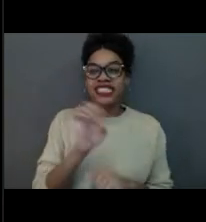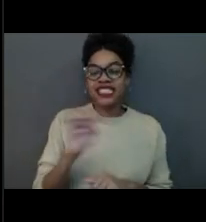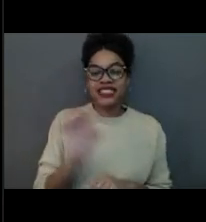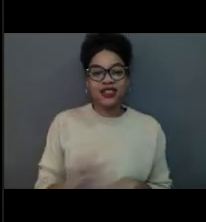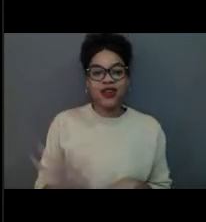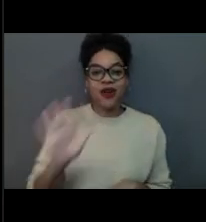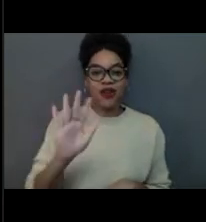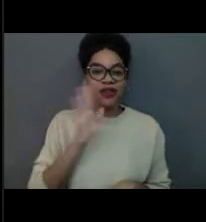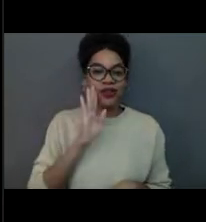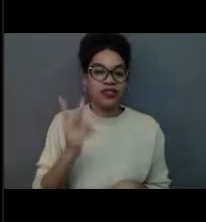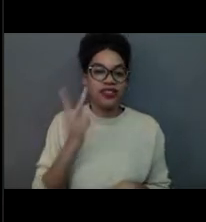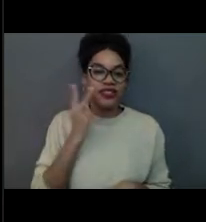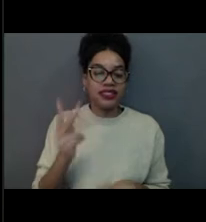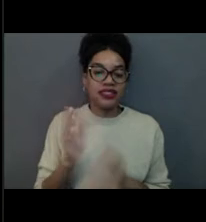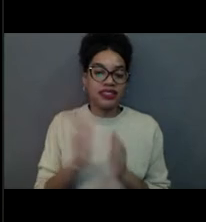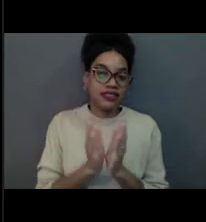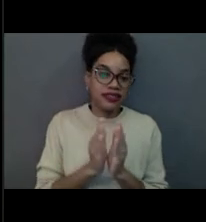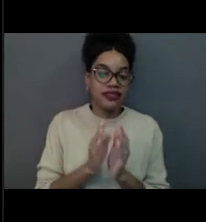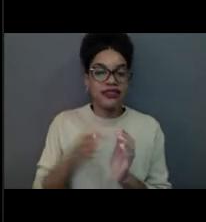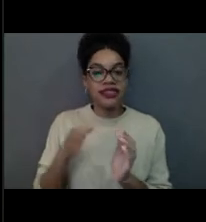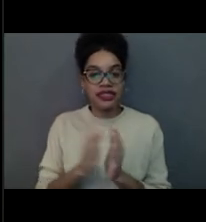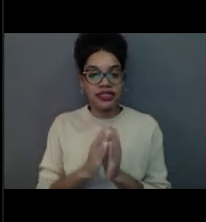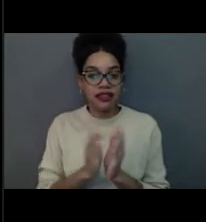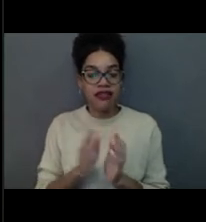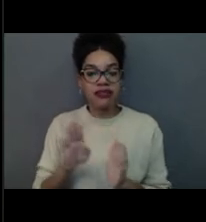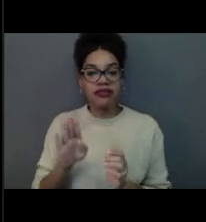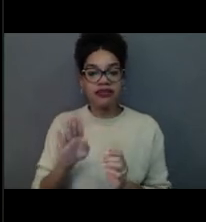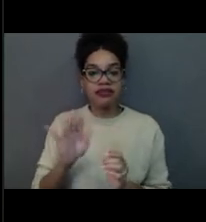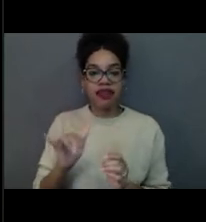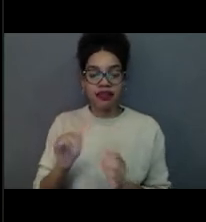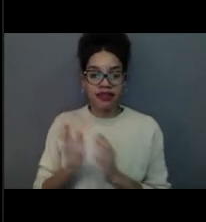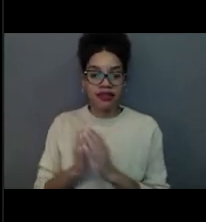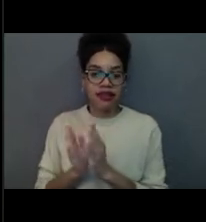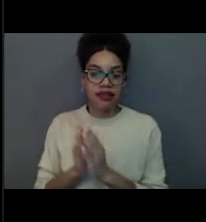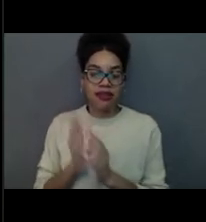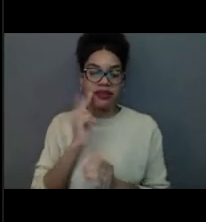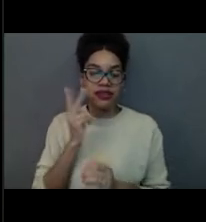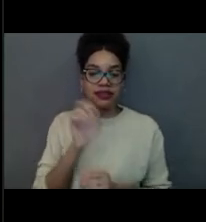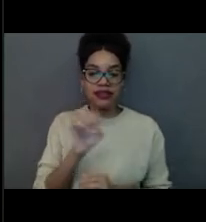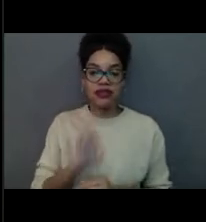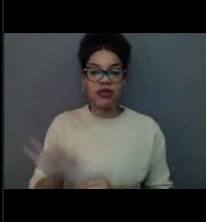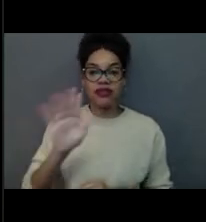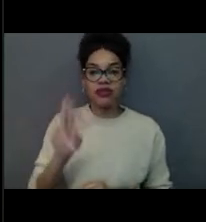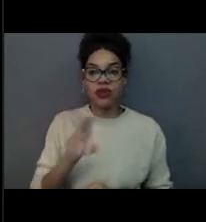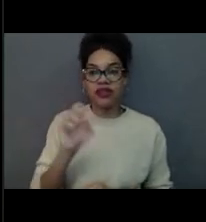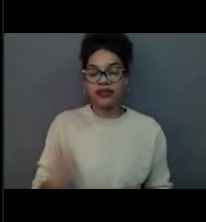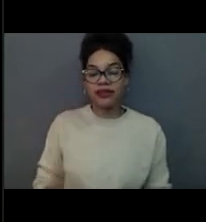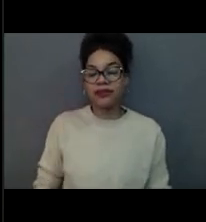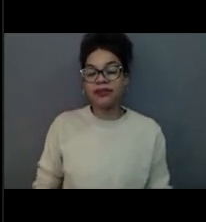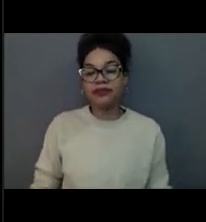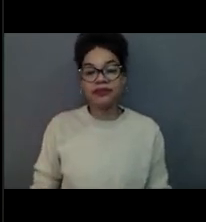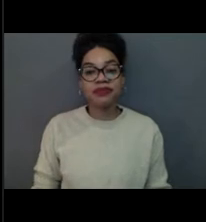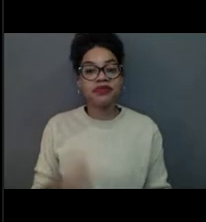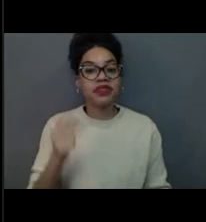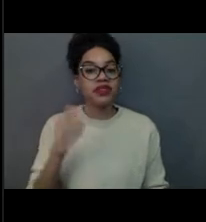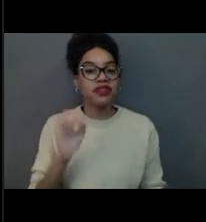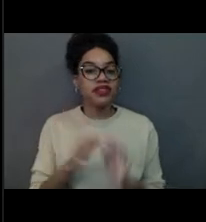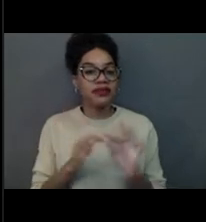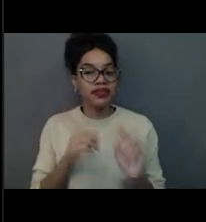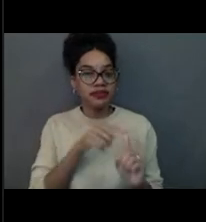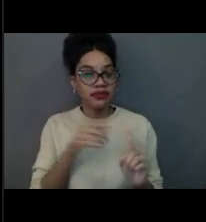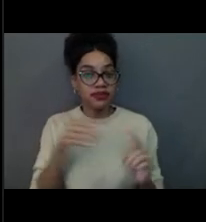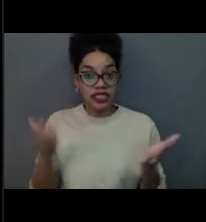scallops. Sea scallops and bay scallops are going to be from the East Coast of the United States. Thank you. And so here in Massachusetts, I will tell